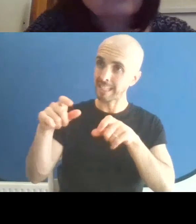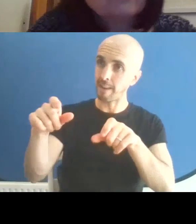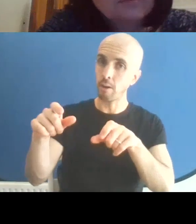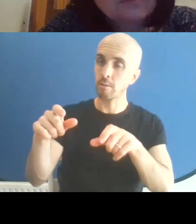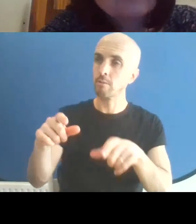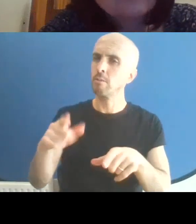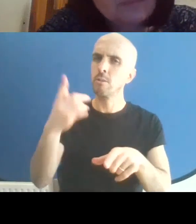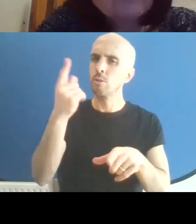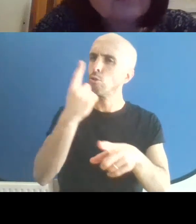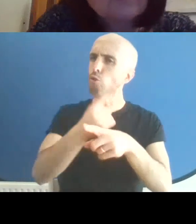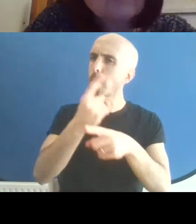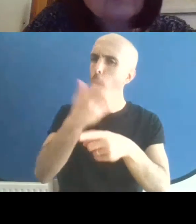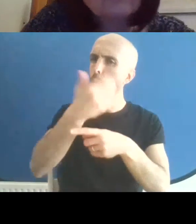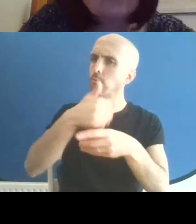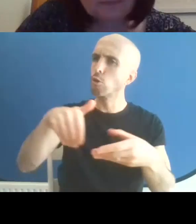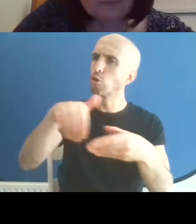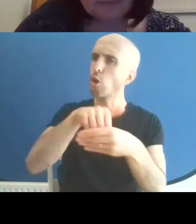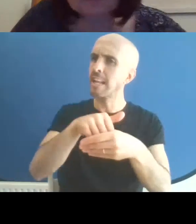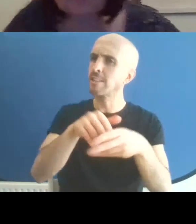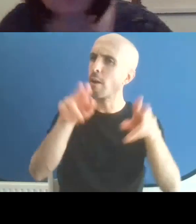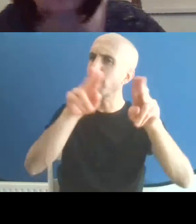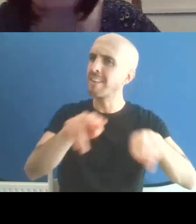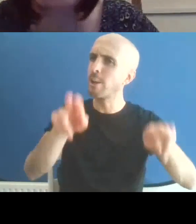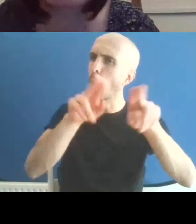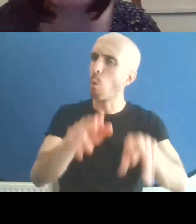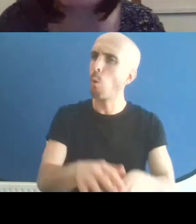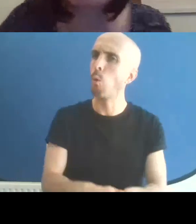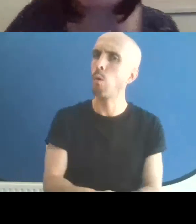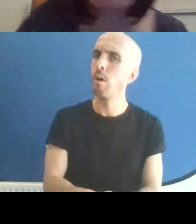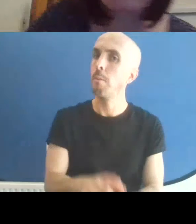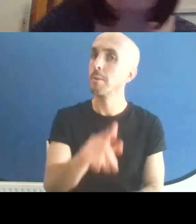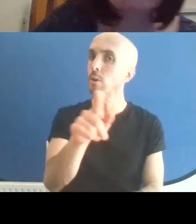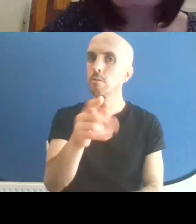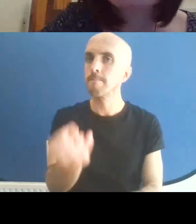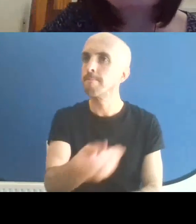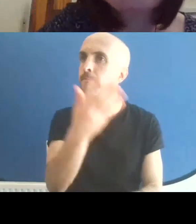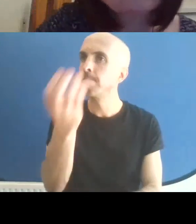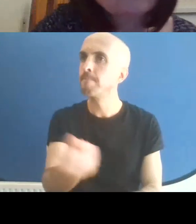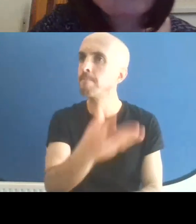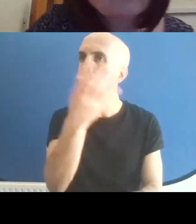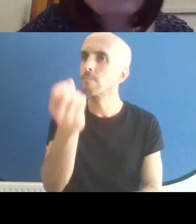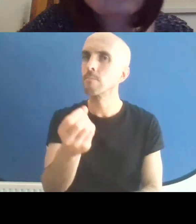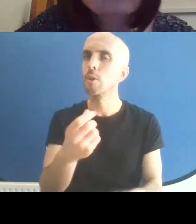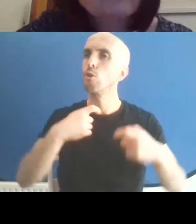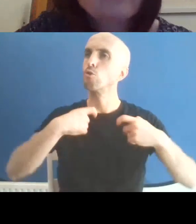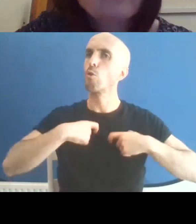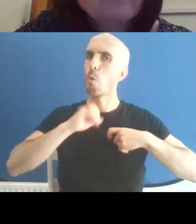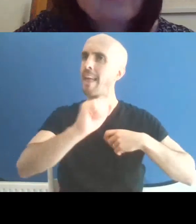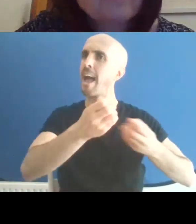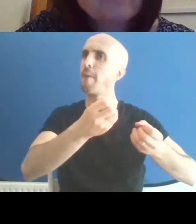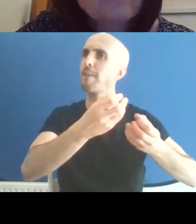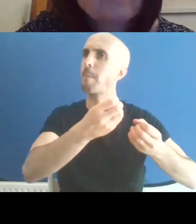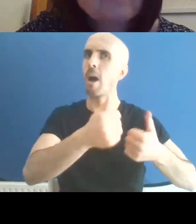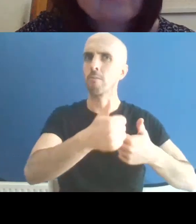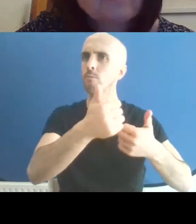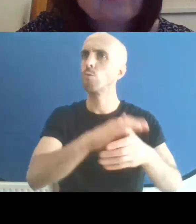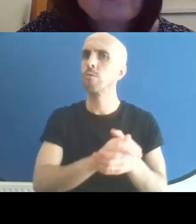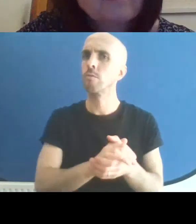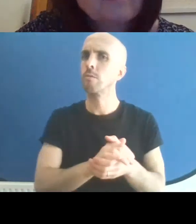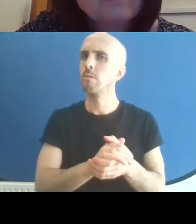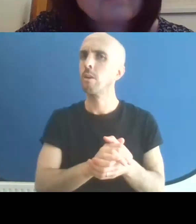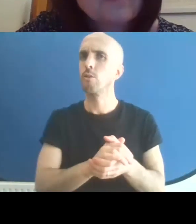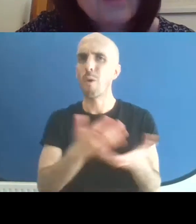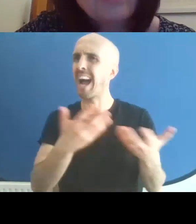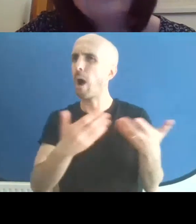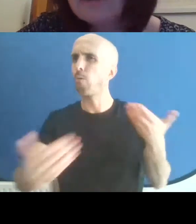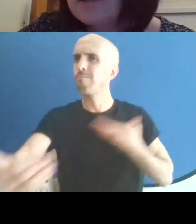film that was shared, because there were some really interesting comments there made by social workers. Could you elaborate a little bit on the content that you obtained for